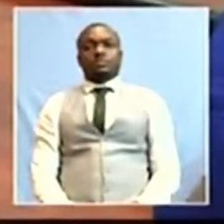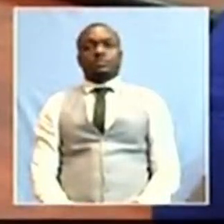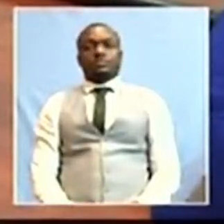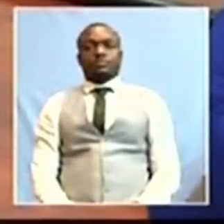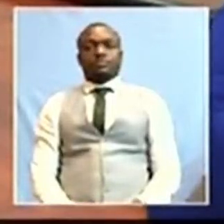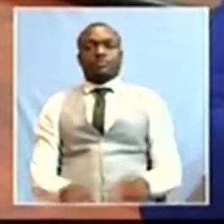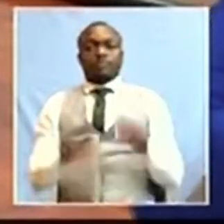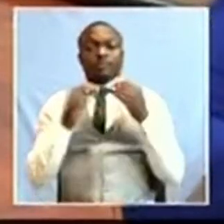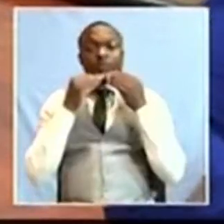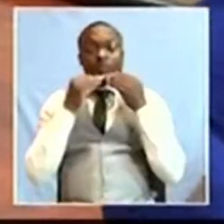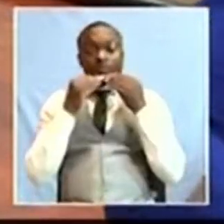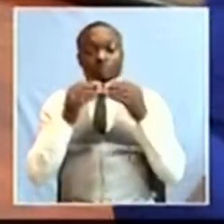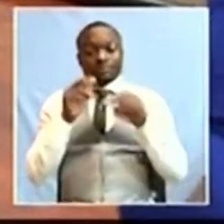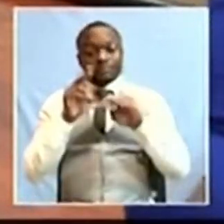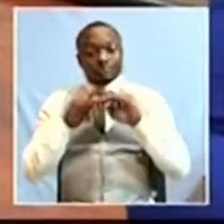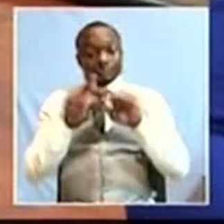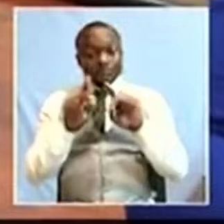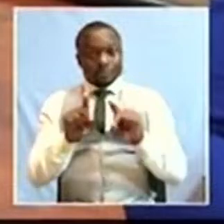Thank you, Chair.